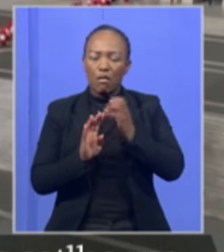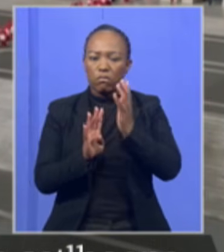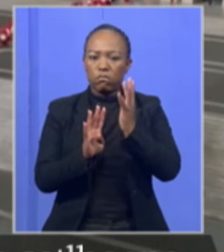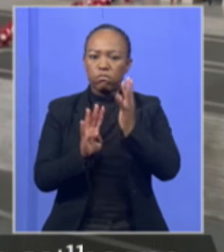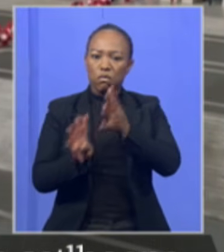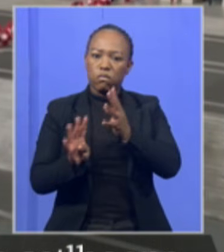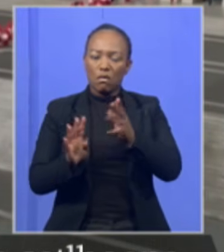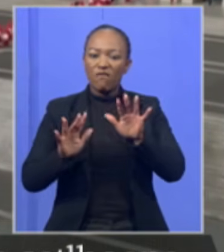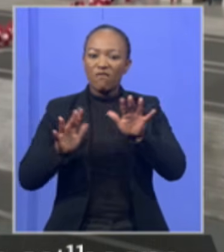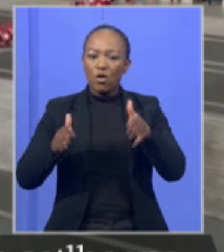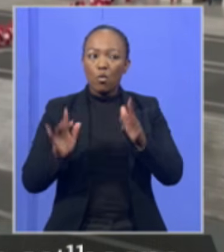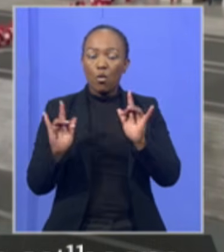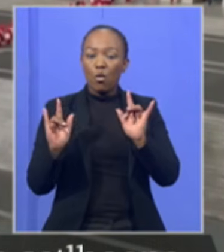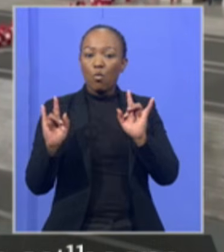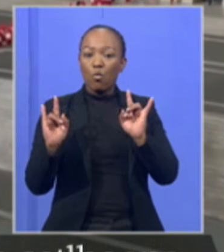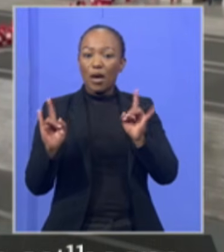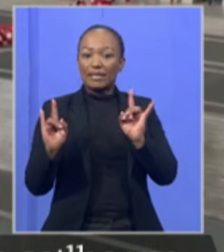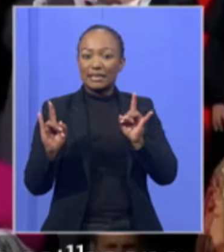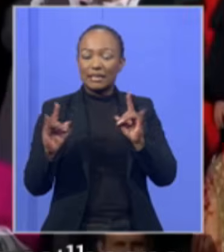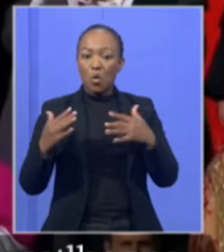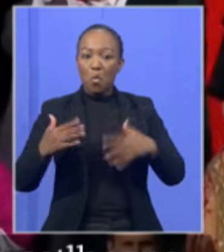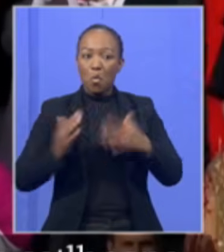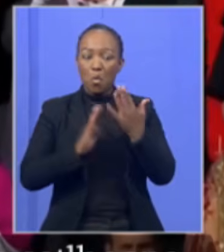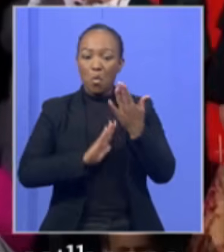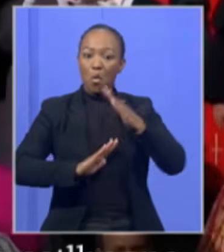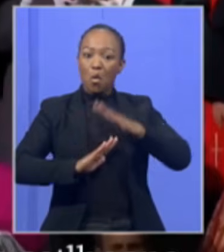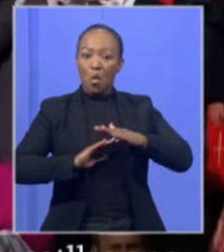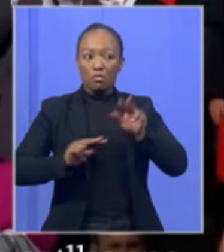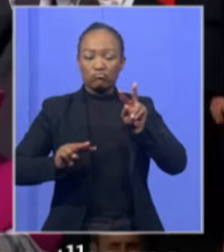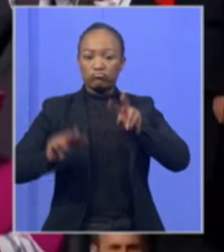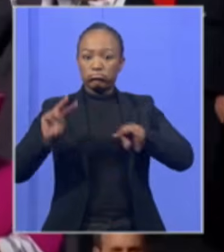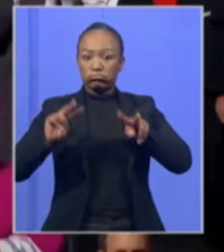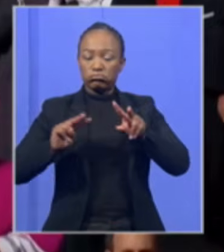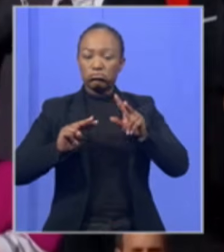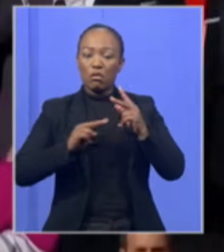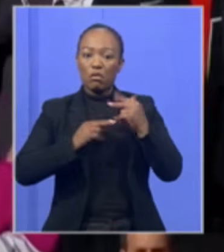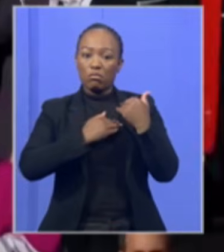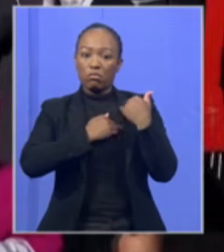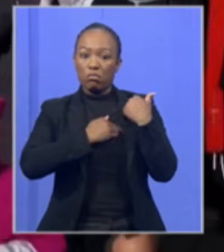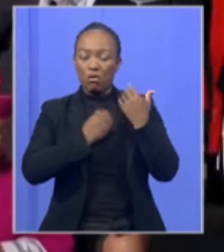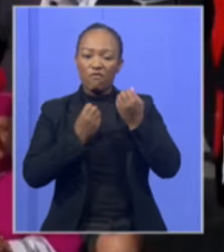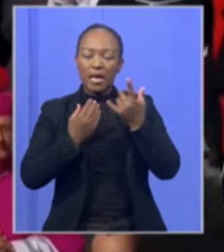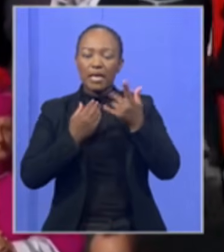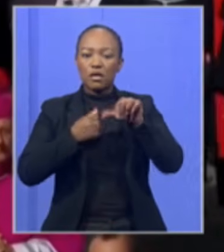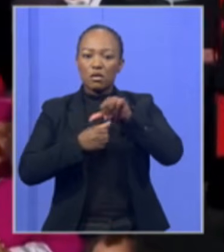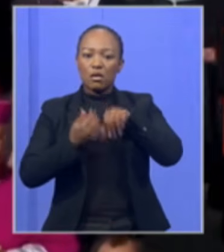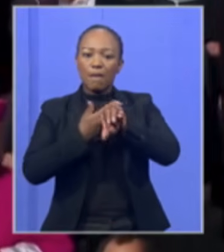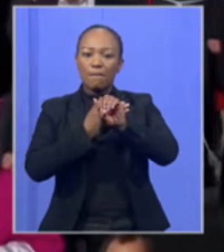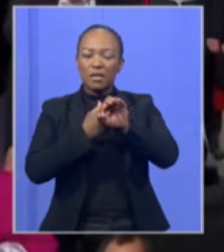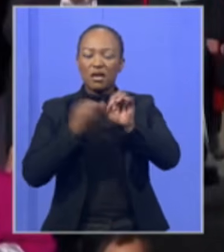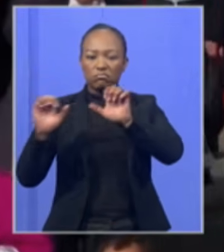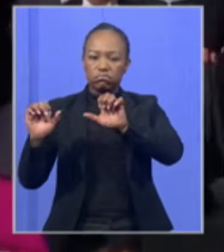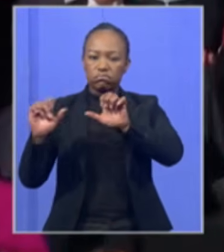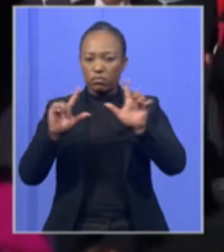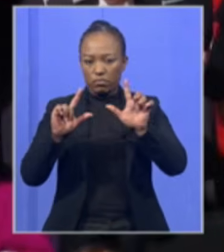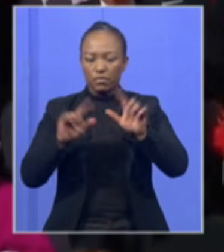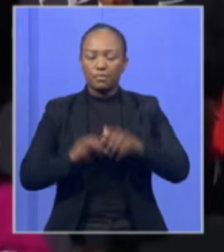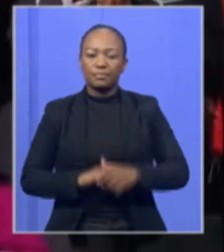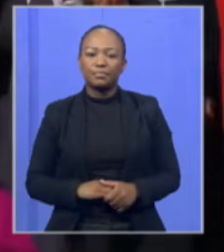e tlabong e le mo tlase ga maemo a gagametseng a tshireletsego mo mafaratlhatlheng a farologaneng a bobegakgang.